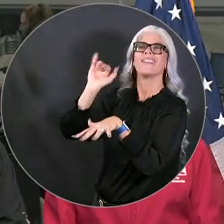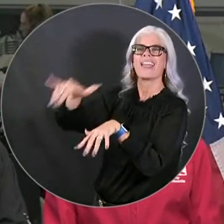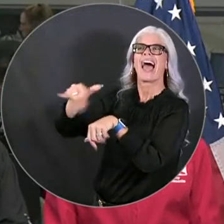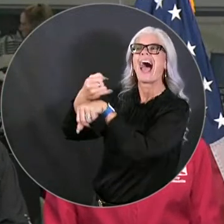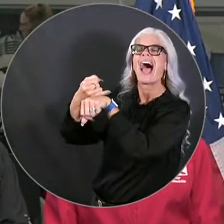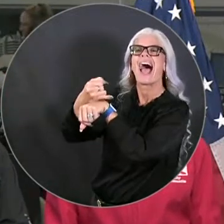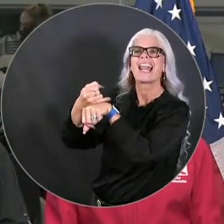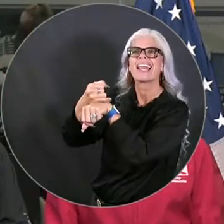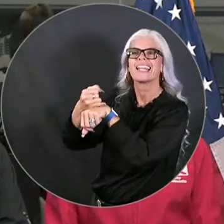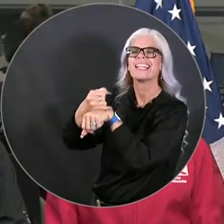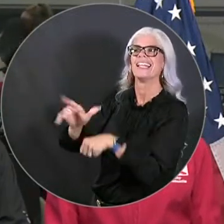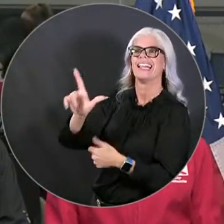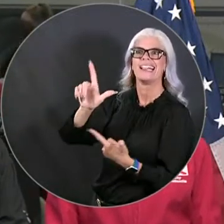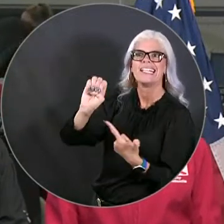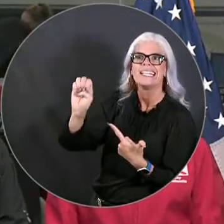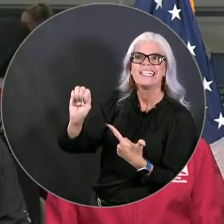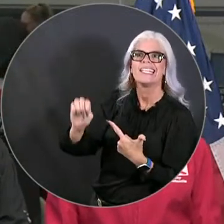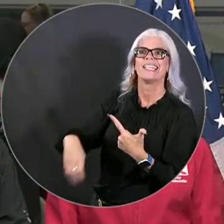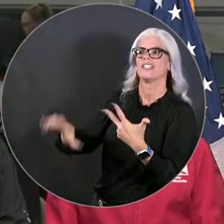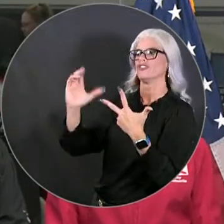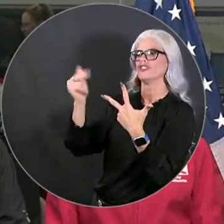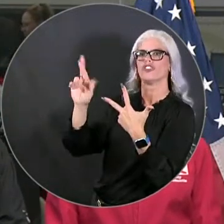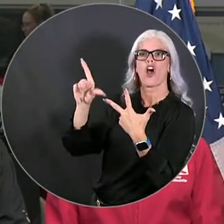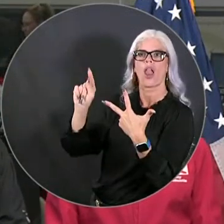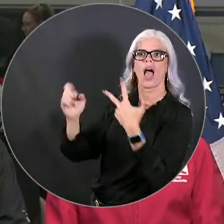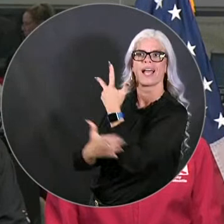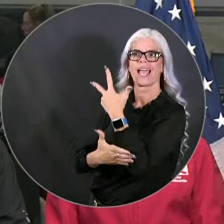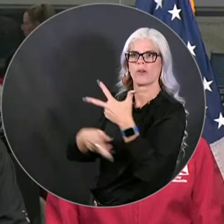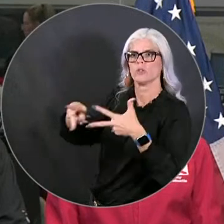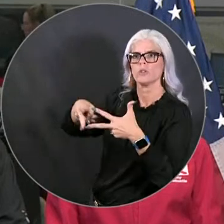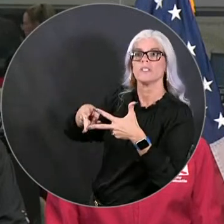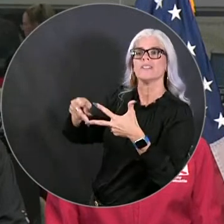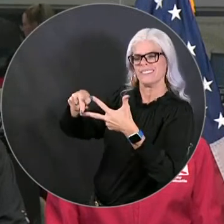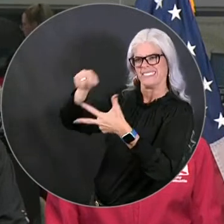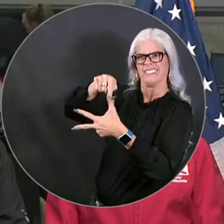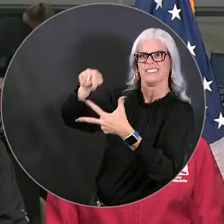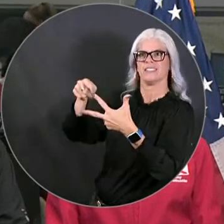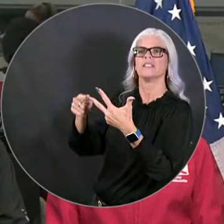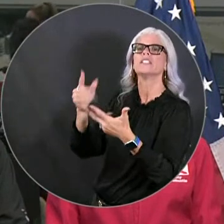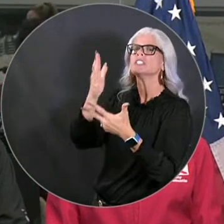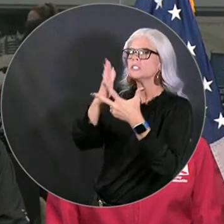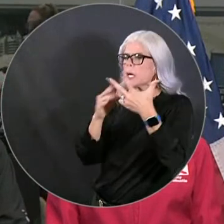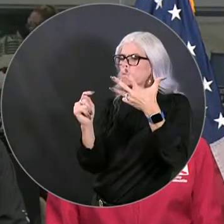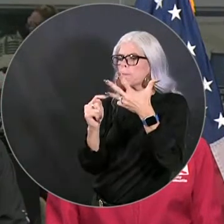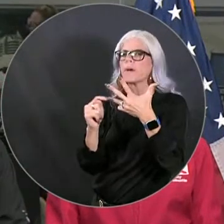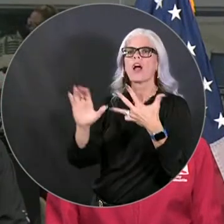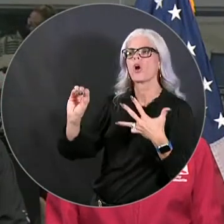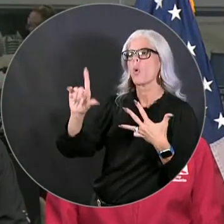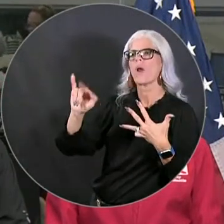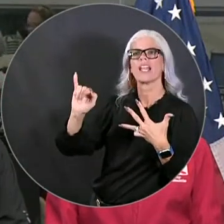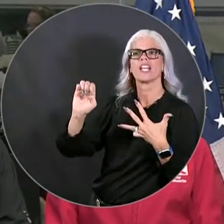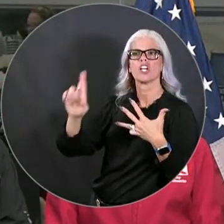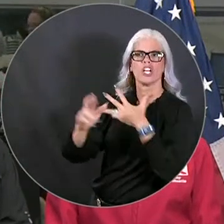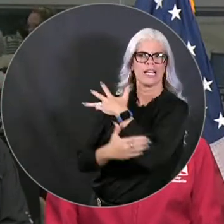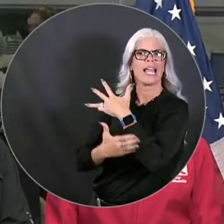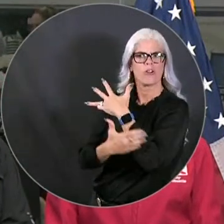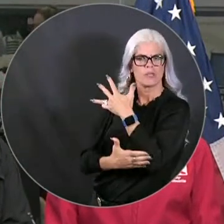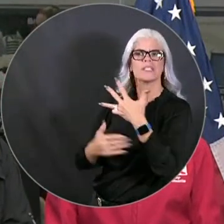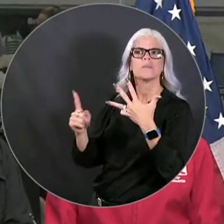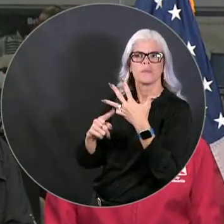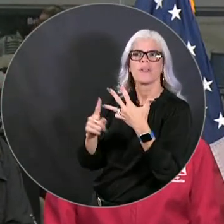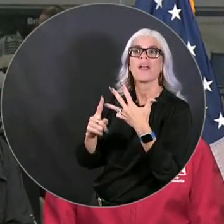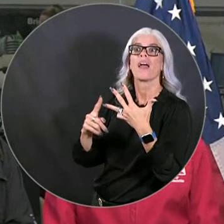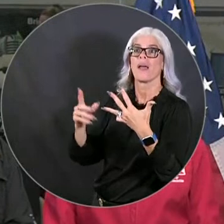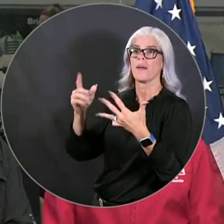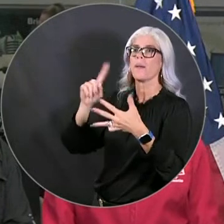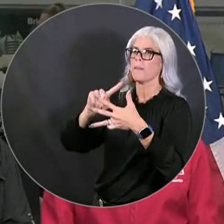in Lee, Charlotte counties, some of the coast, even in Collier County. And then you're looking at, as you go inland, in